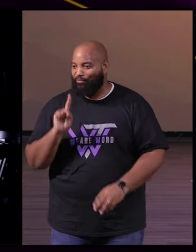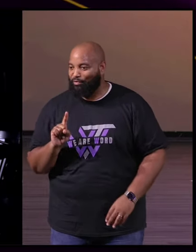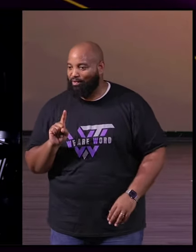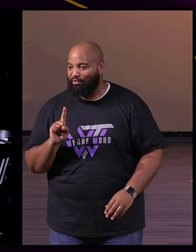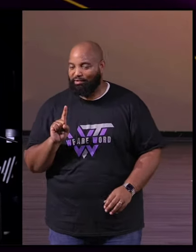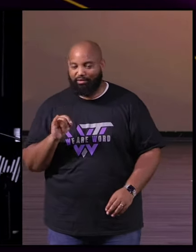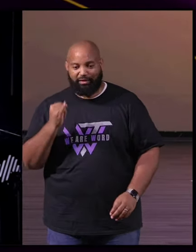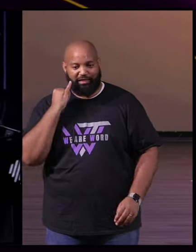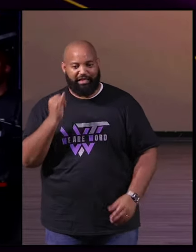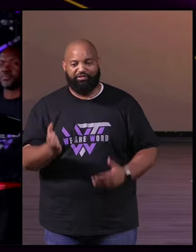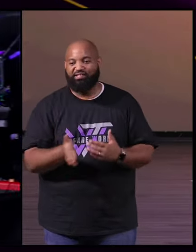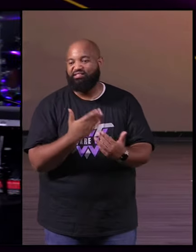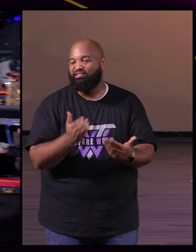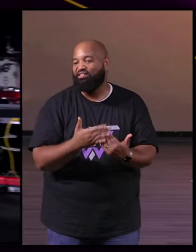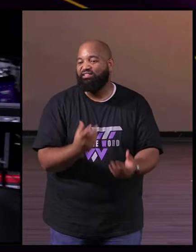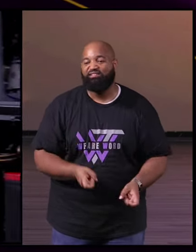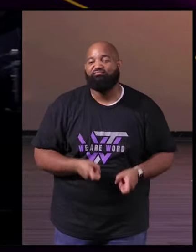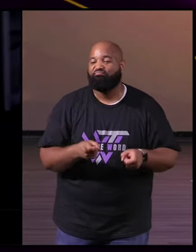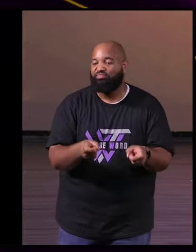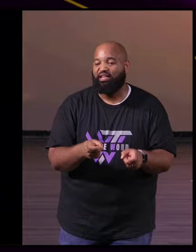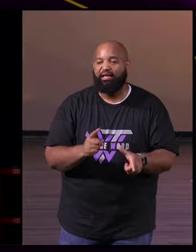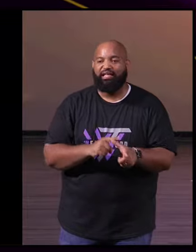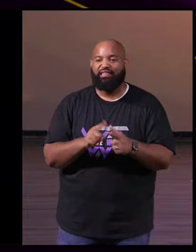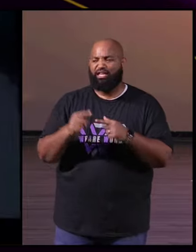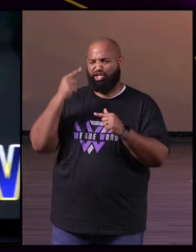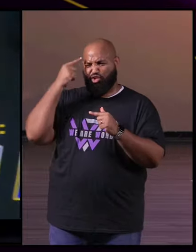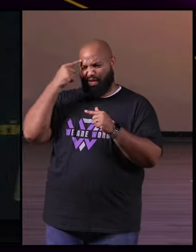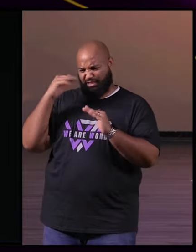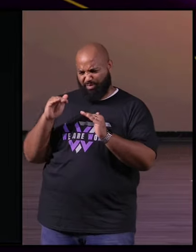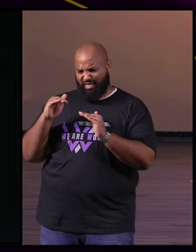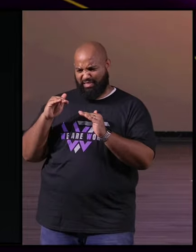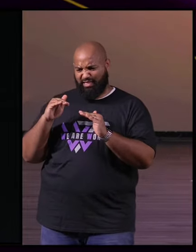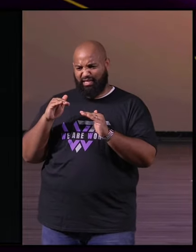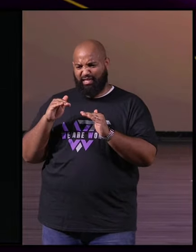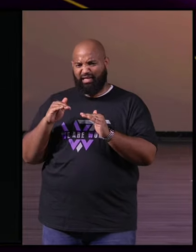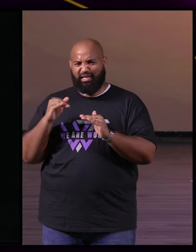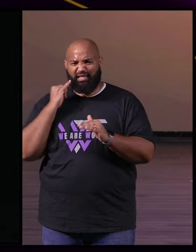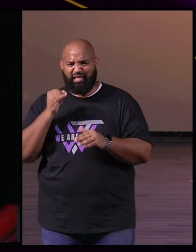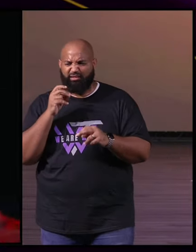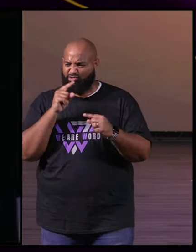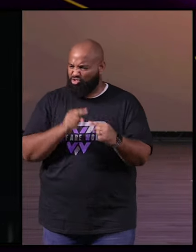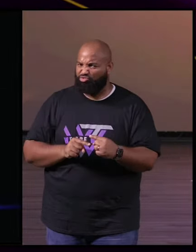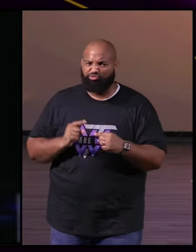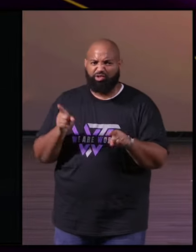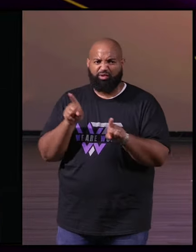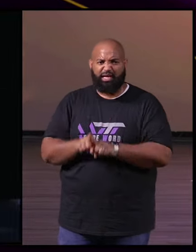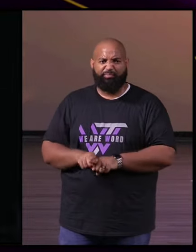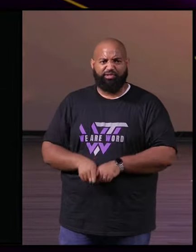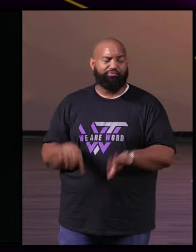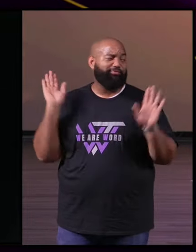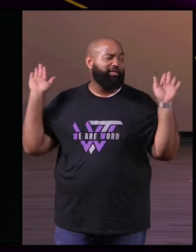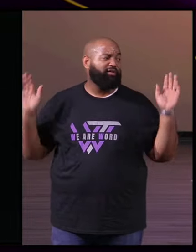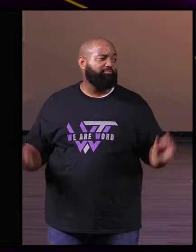you see, when you got to trust God for some stuff, you learn. I wish I had a handful of